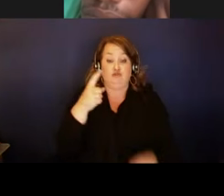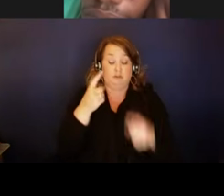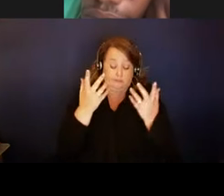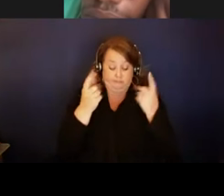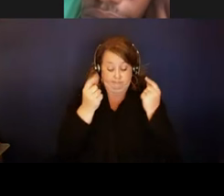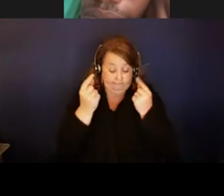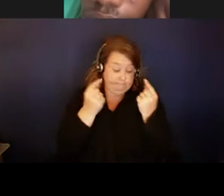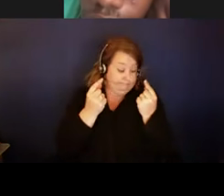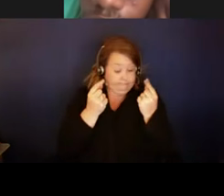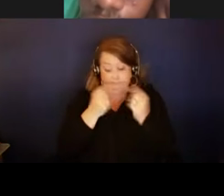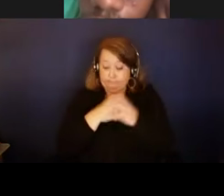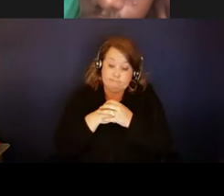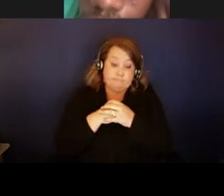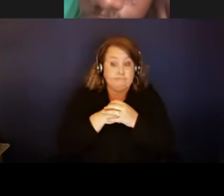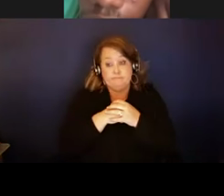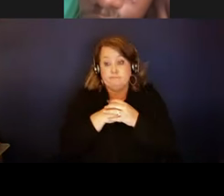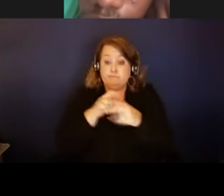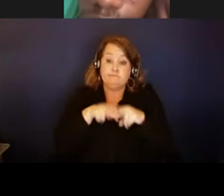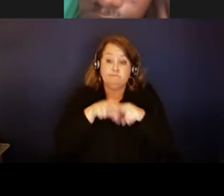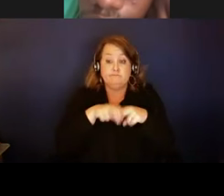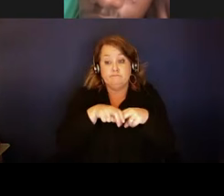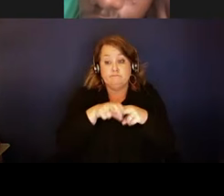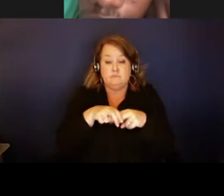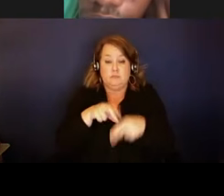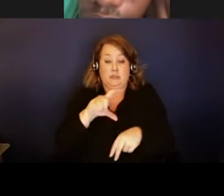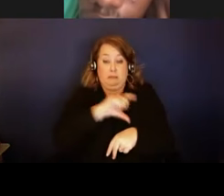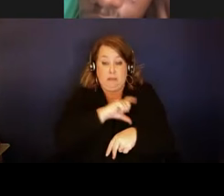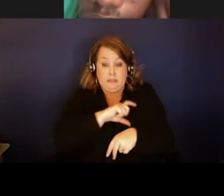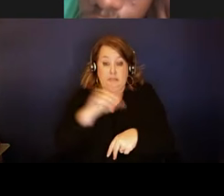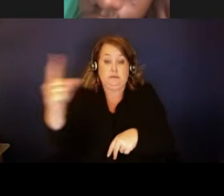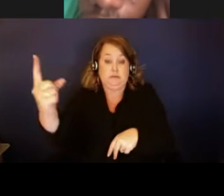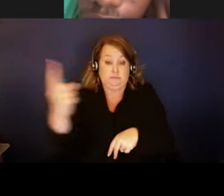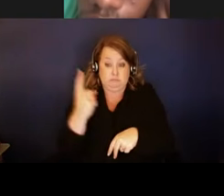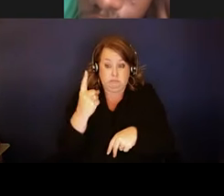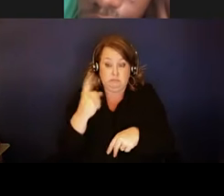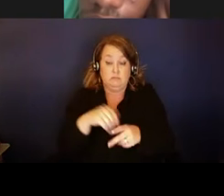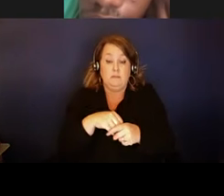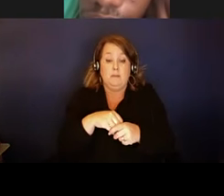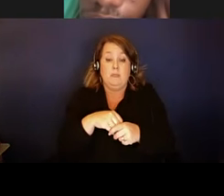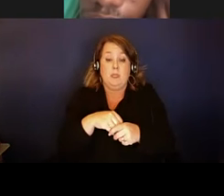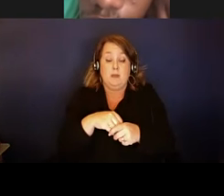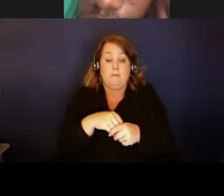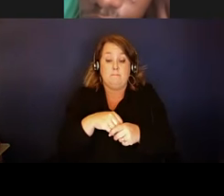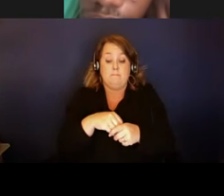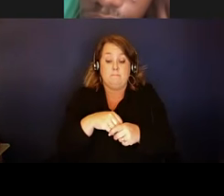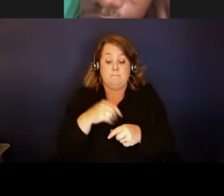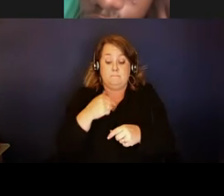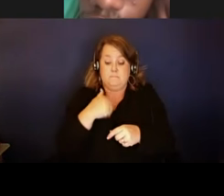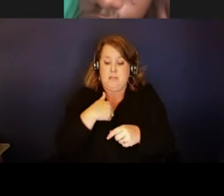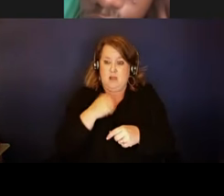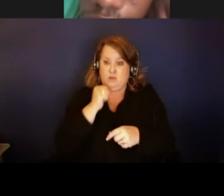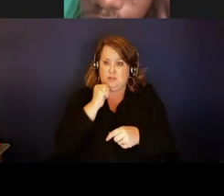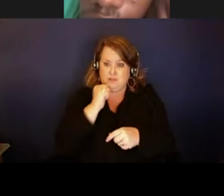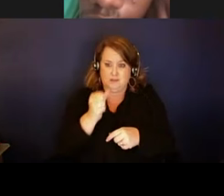little world. And the police tried to come up to me and I was not in a